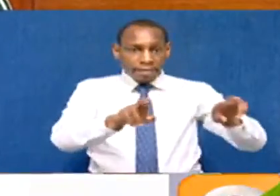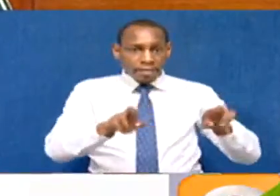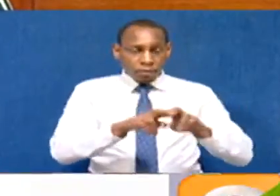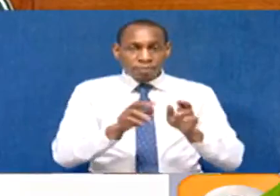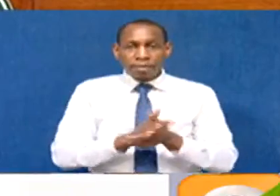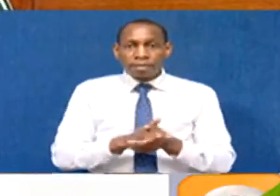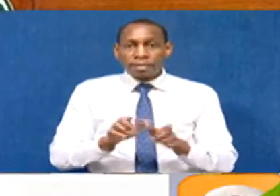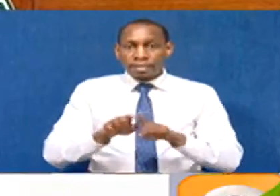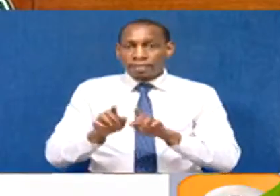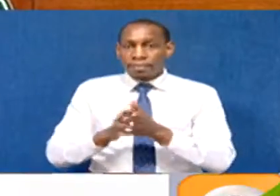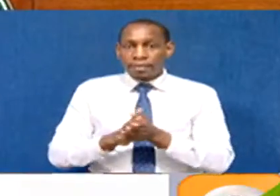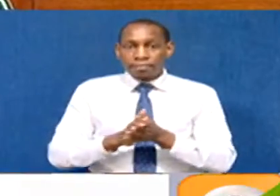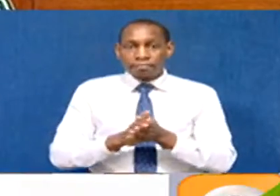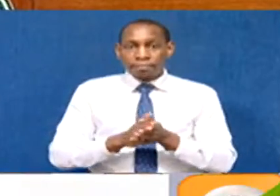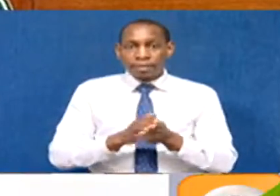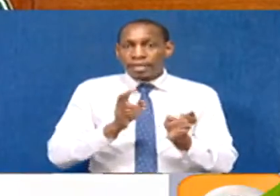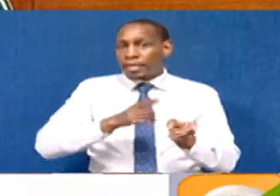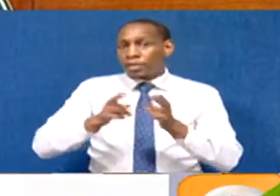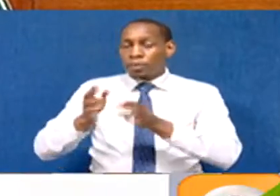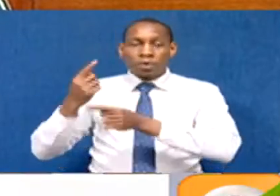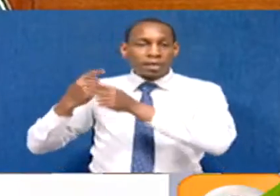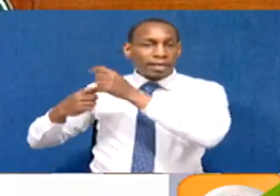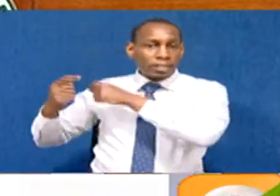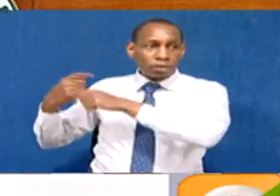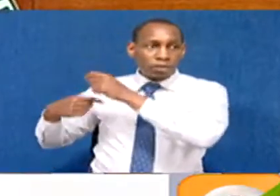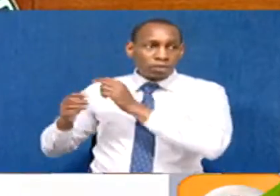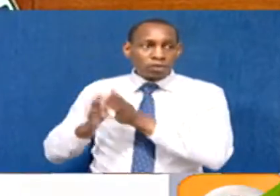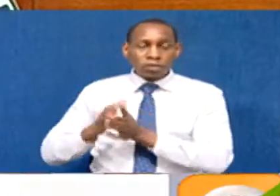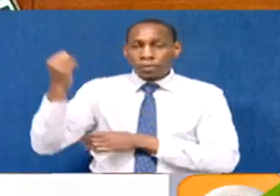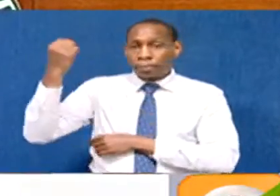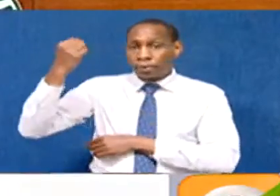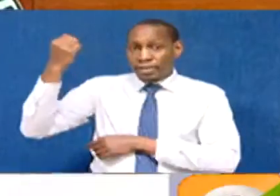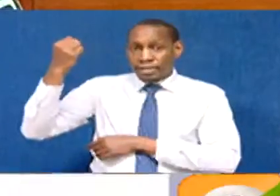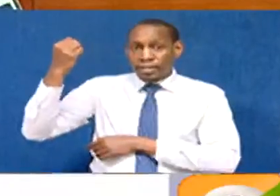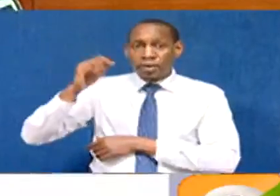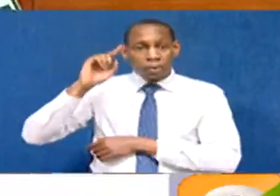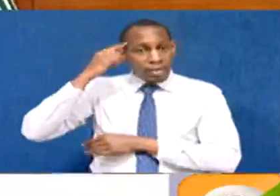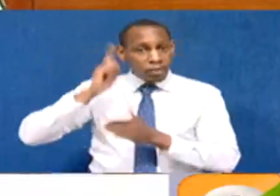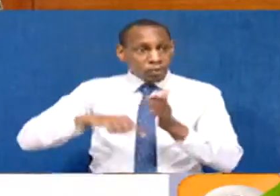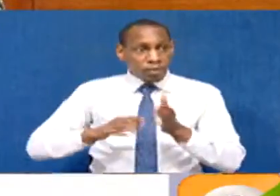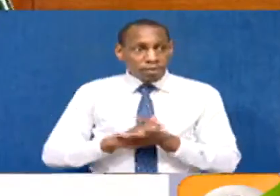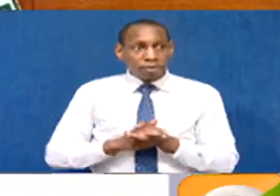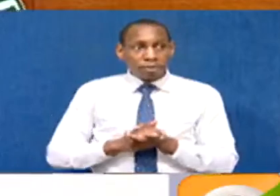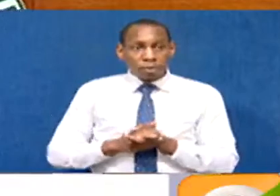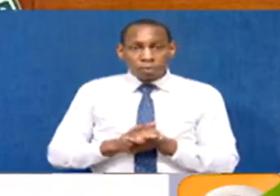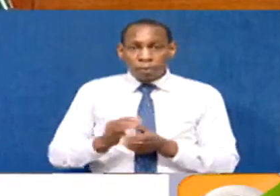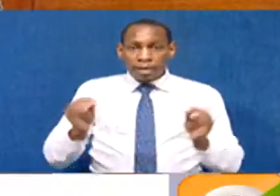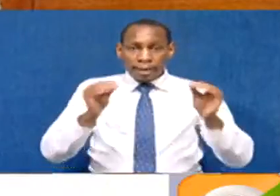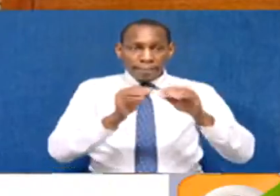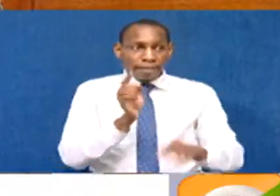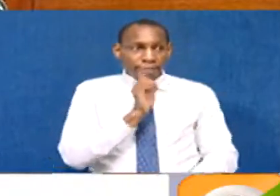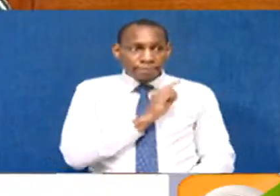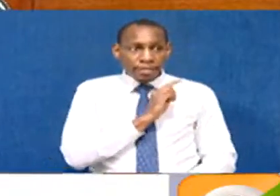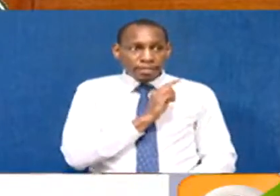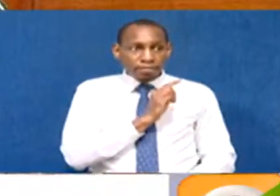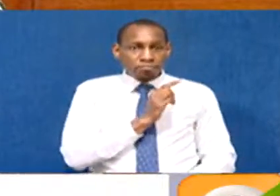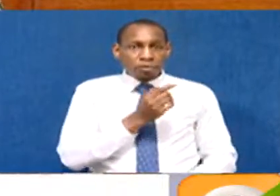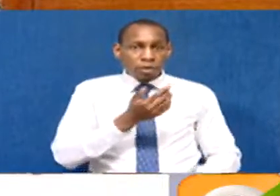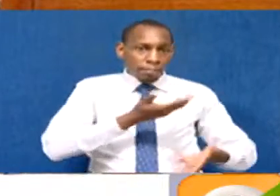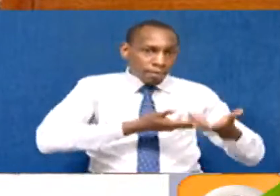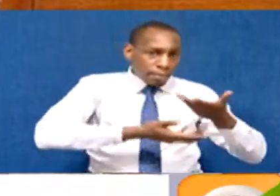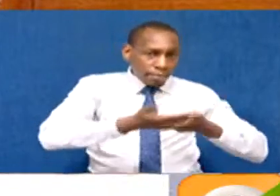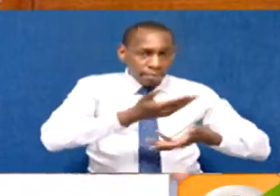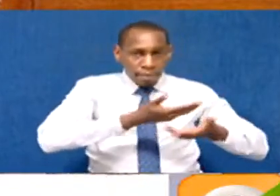been used to the old type of politics where they thought, you know, they meet and they connive